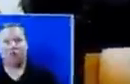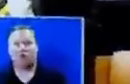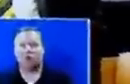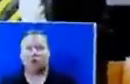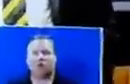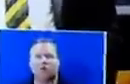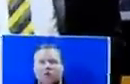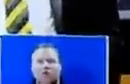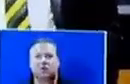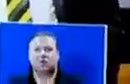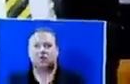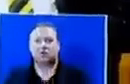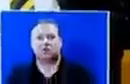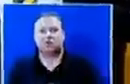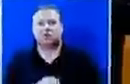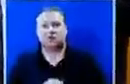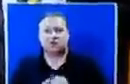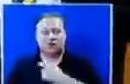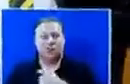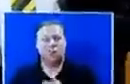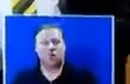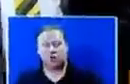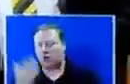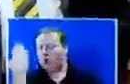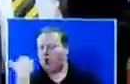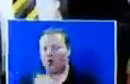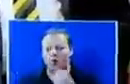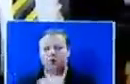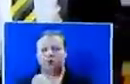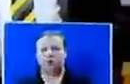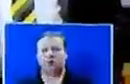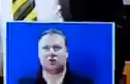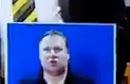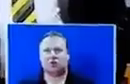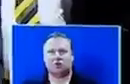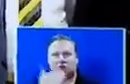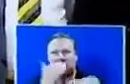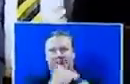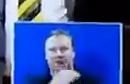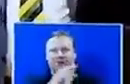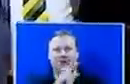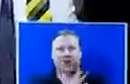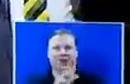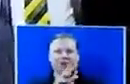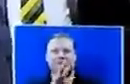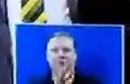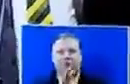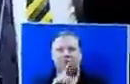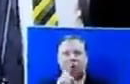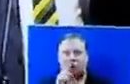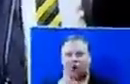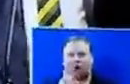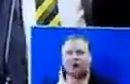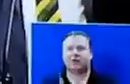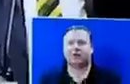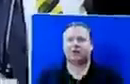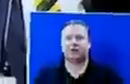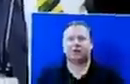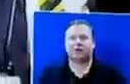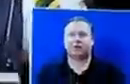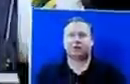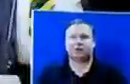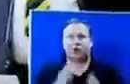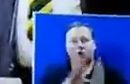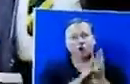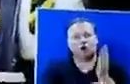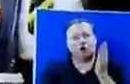because the president last year in terms of section 84(1)(g) of the constitution of the Republic of